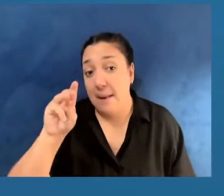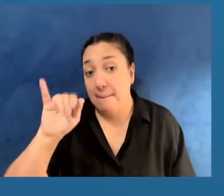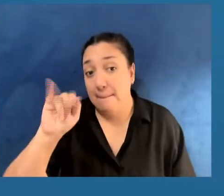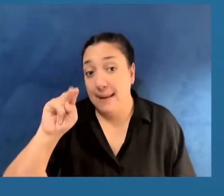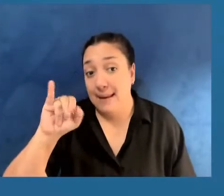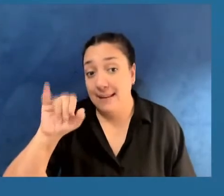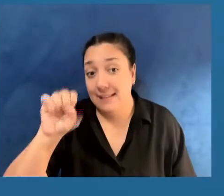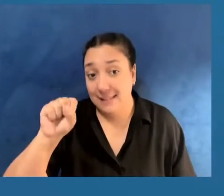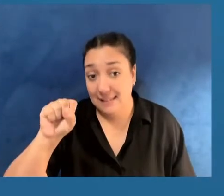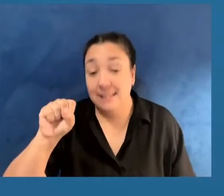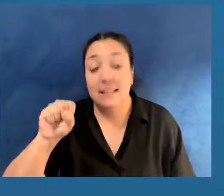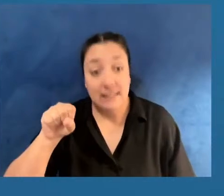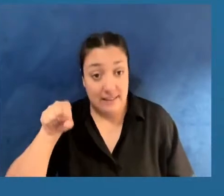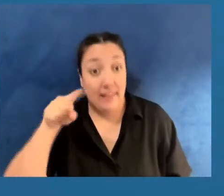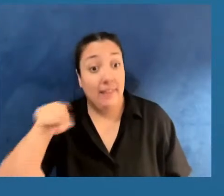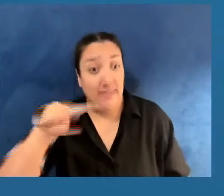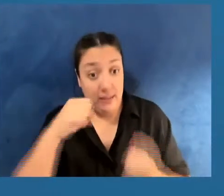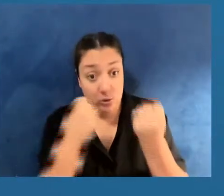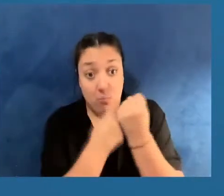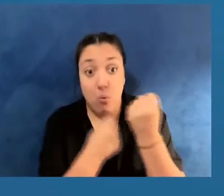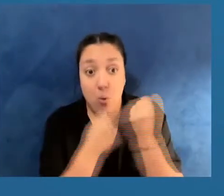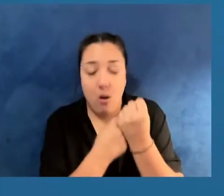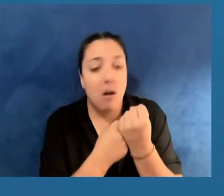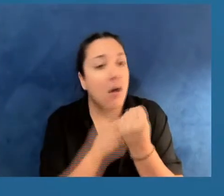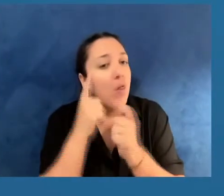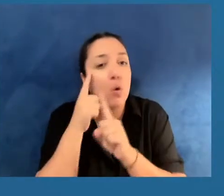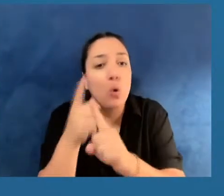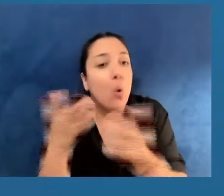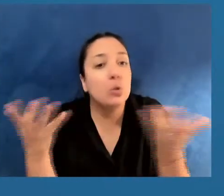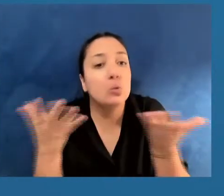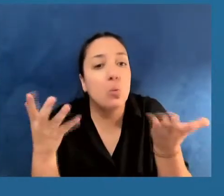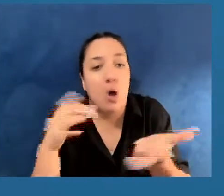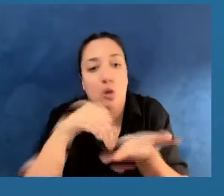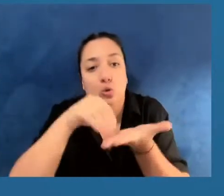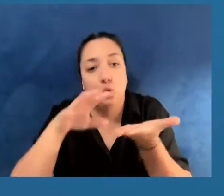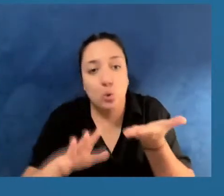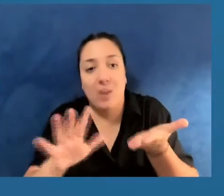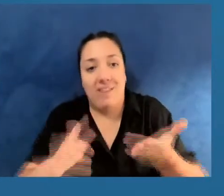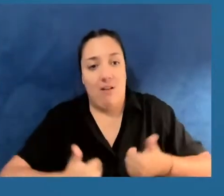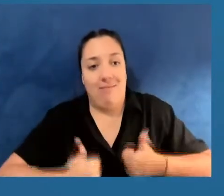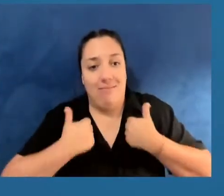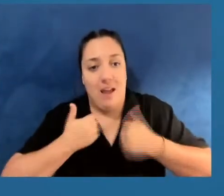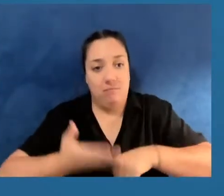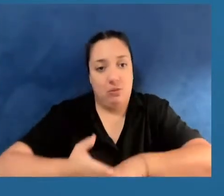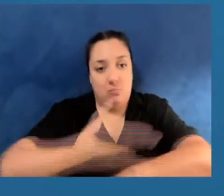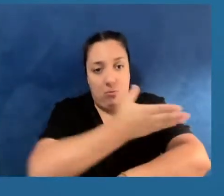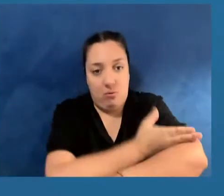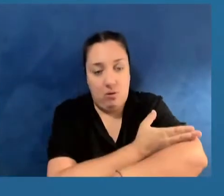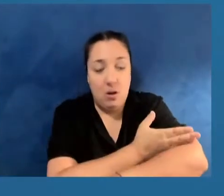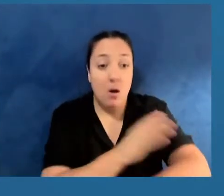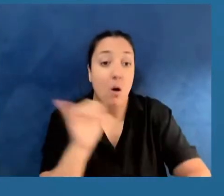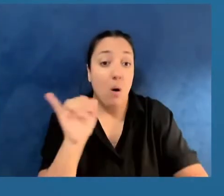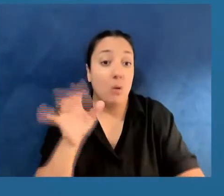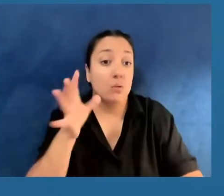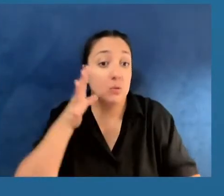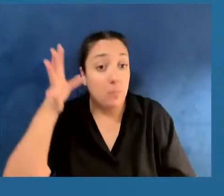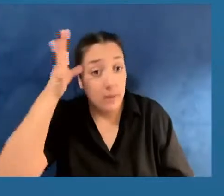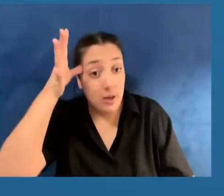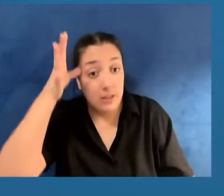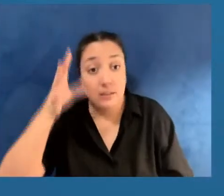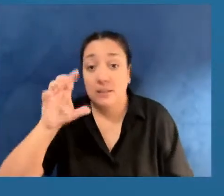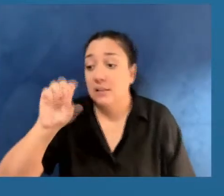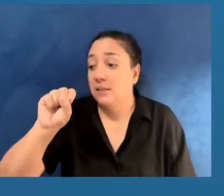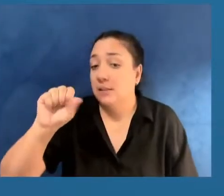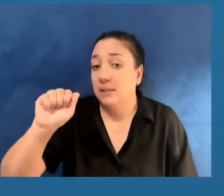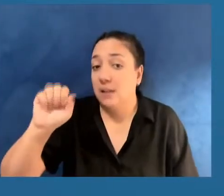this thing work for the betterment of our students. And the reason that we're here, and we have support from great parents like Samika Sullivan,